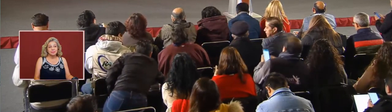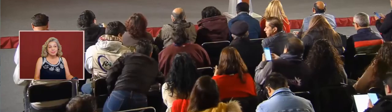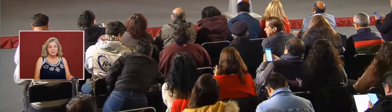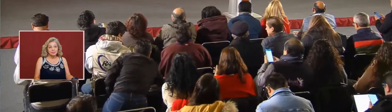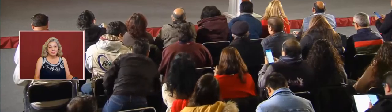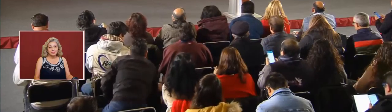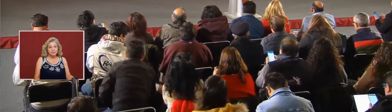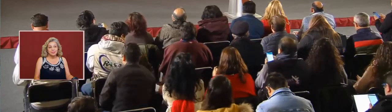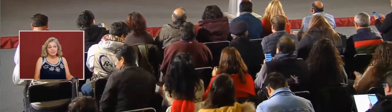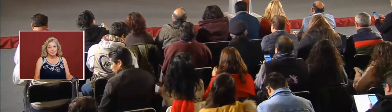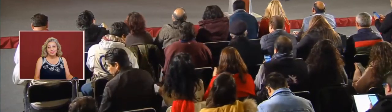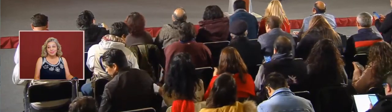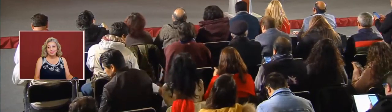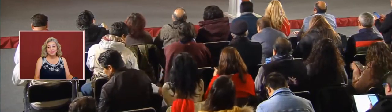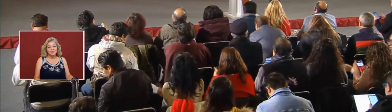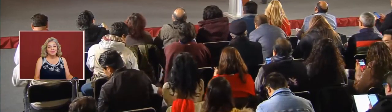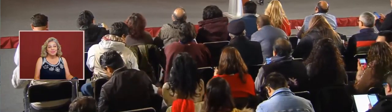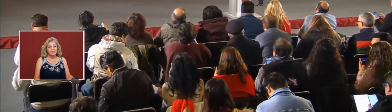Yes. Yes.